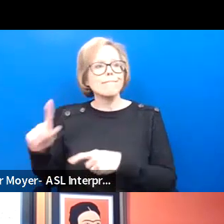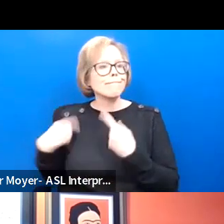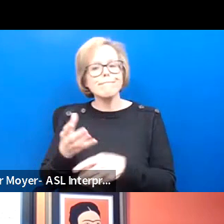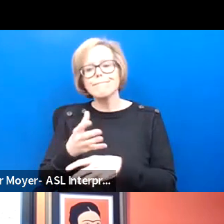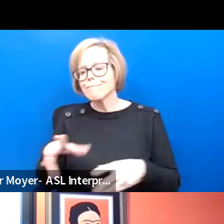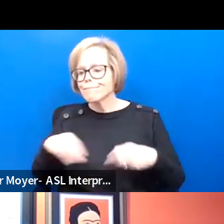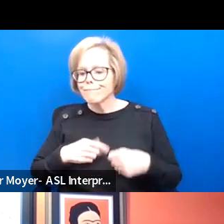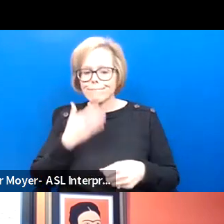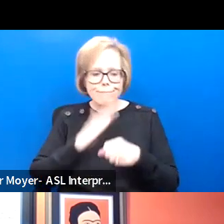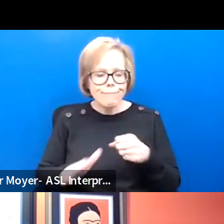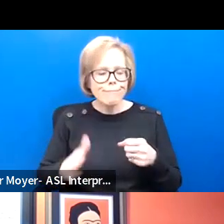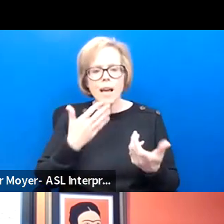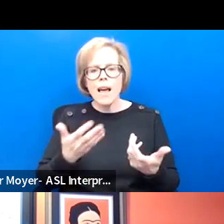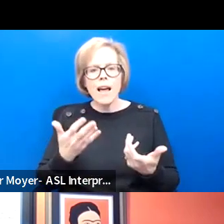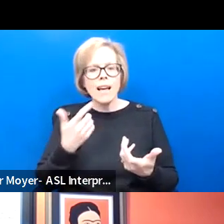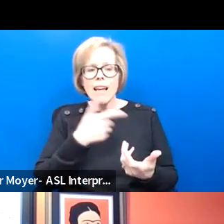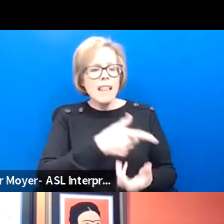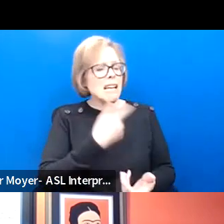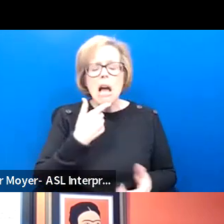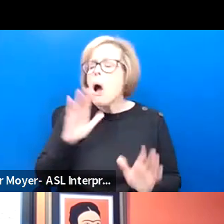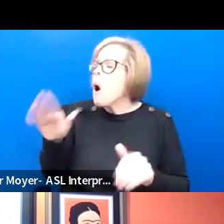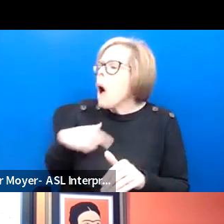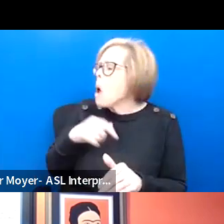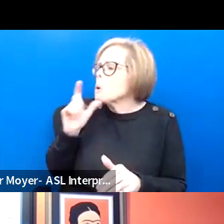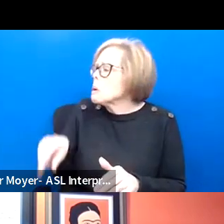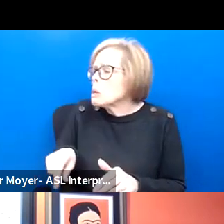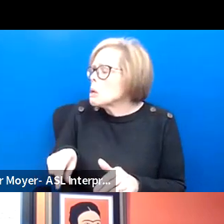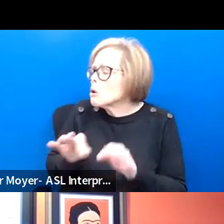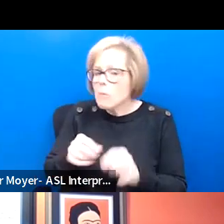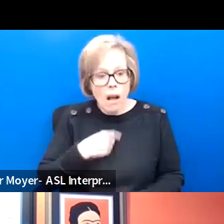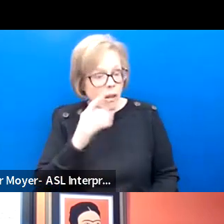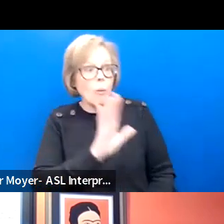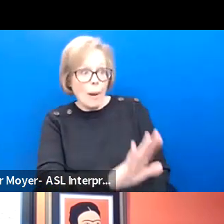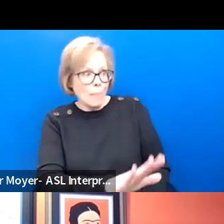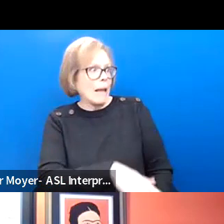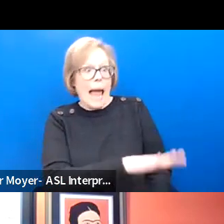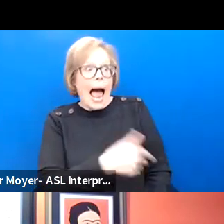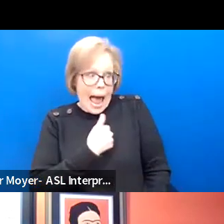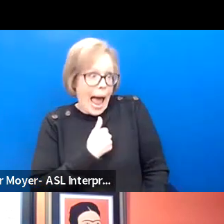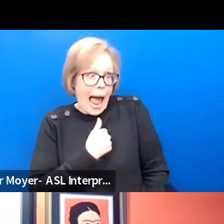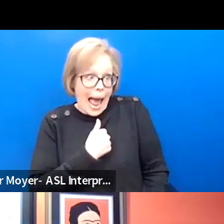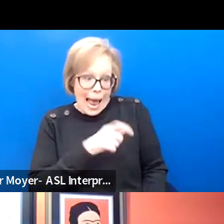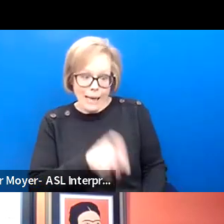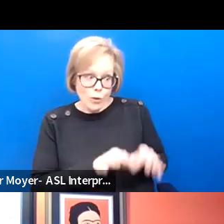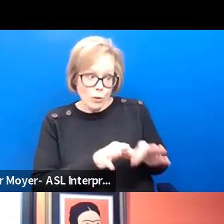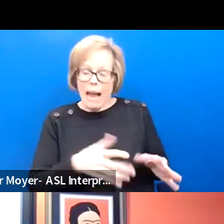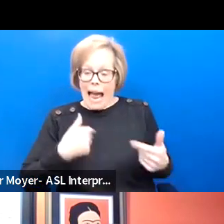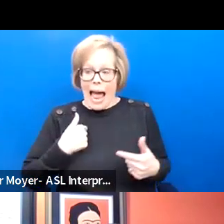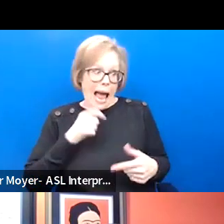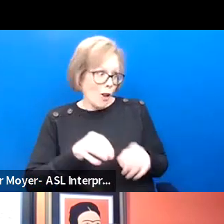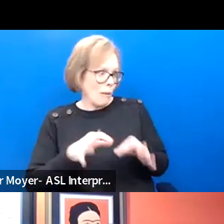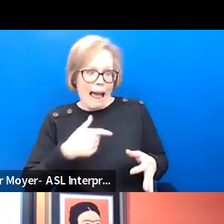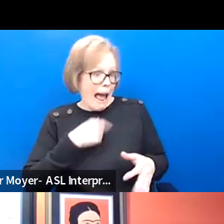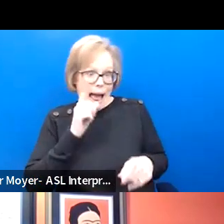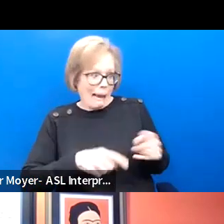those are the patients that come in the room and they say, oh, I don't need an interpreter. So what I say is like, well, I do. I'm the one who needs an interpreter. I can't do the